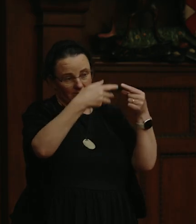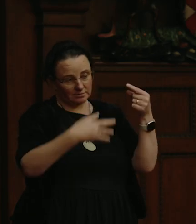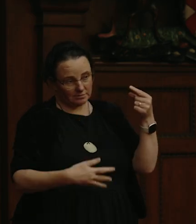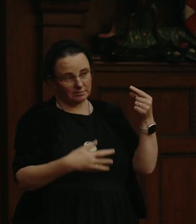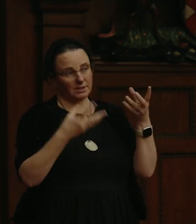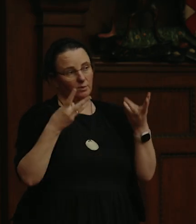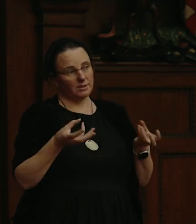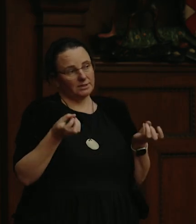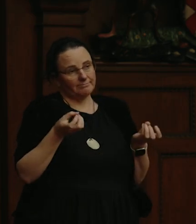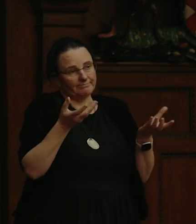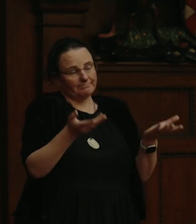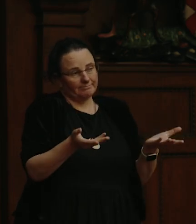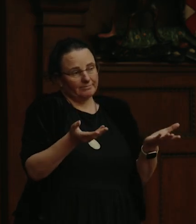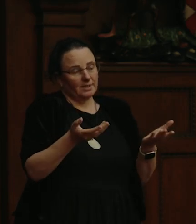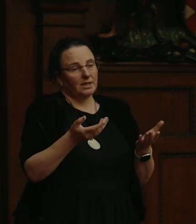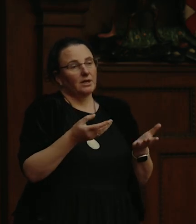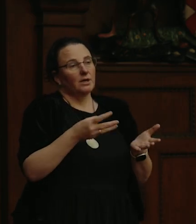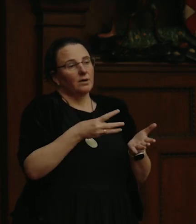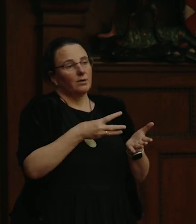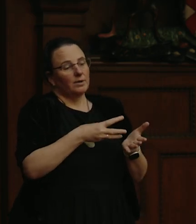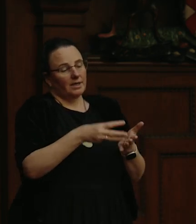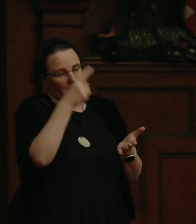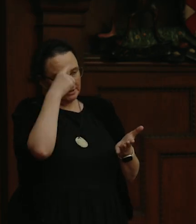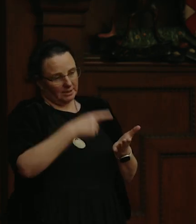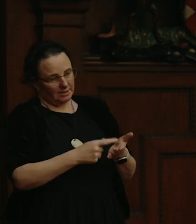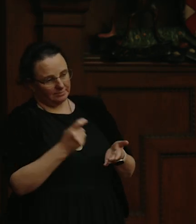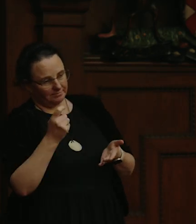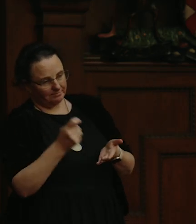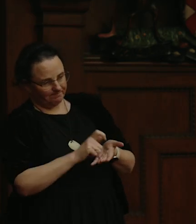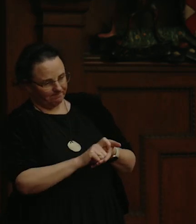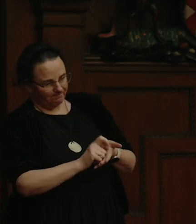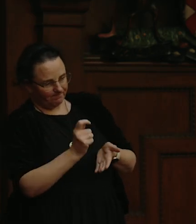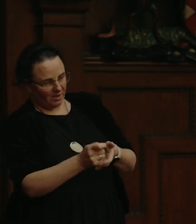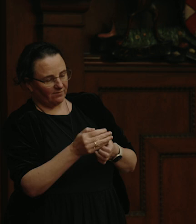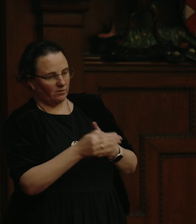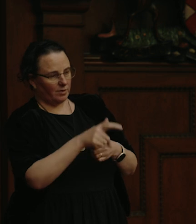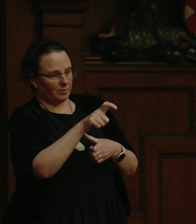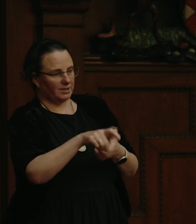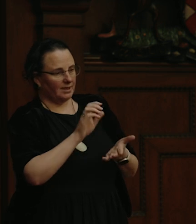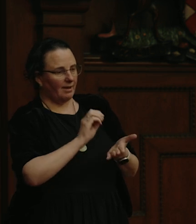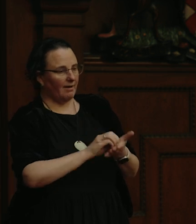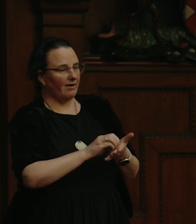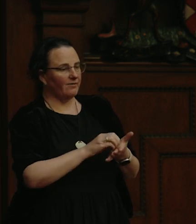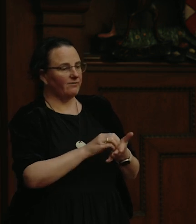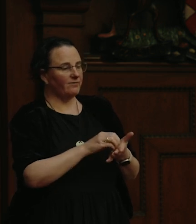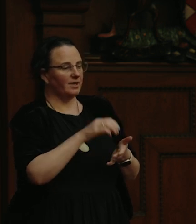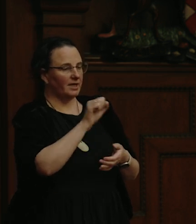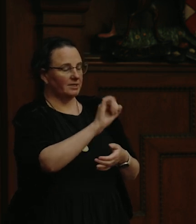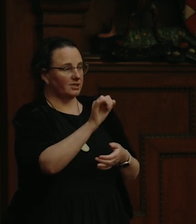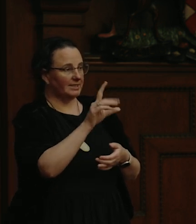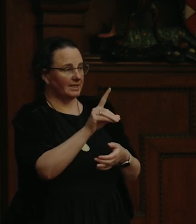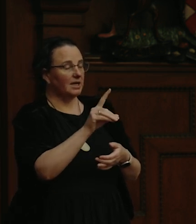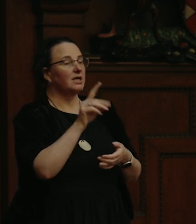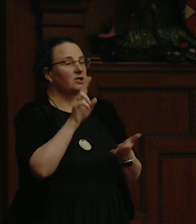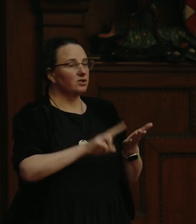to highlight when I'm prescribing for patients with Sjögren's. There are lubricant drops to use during